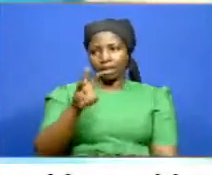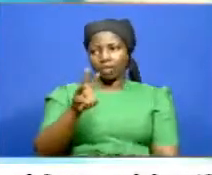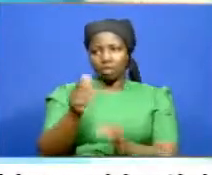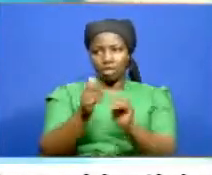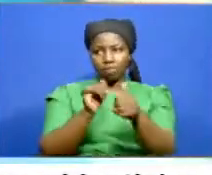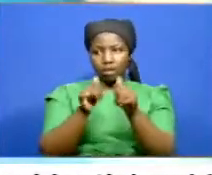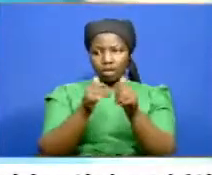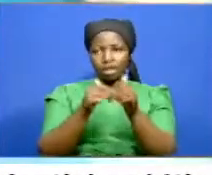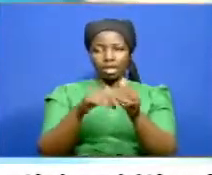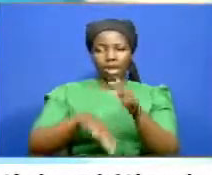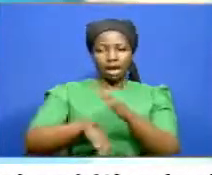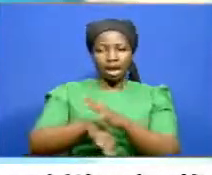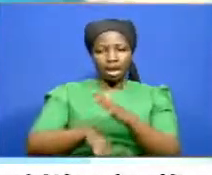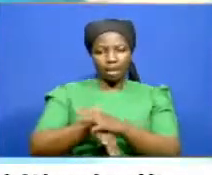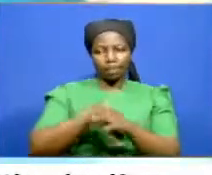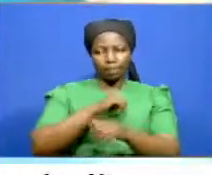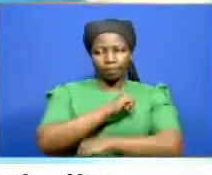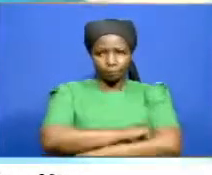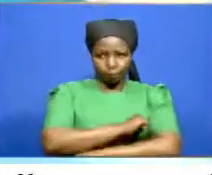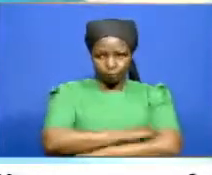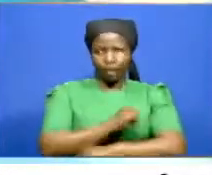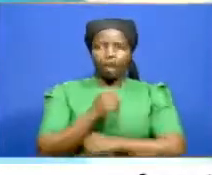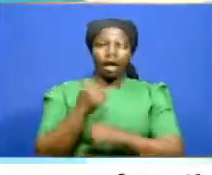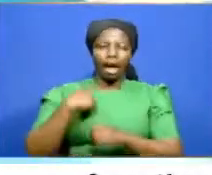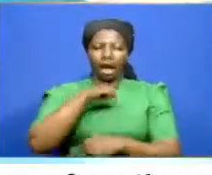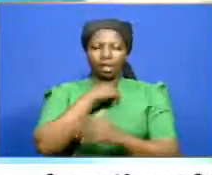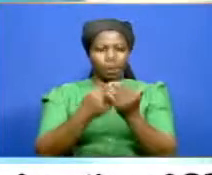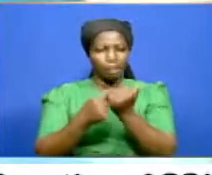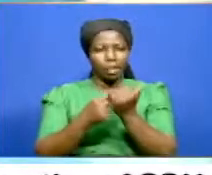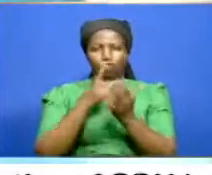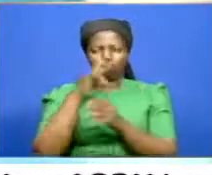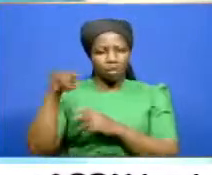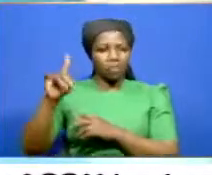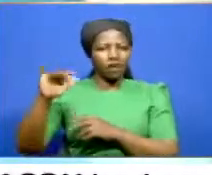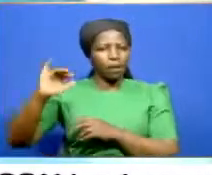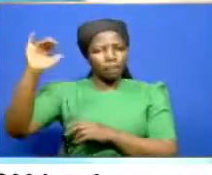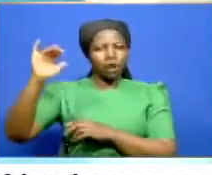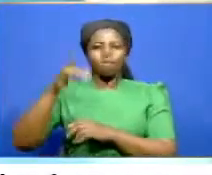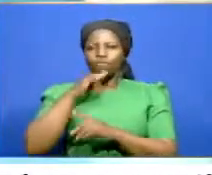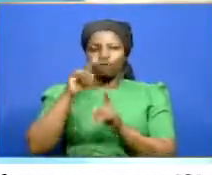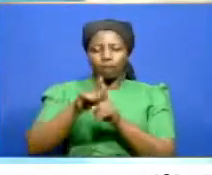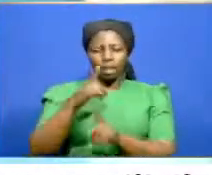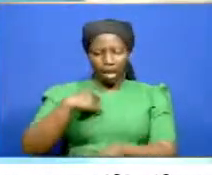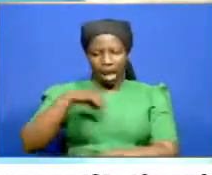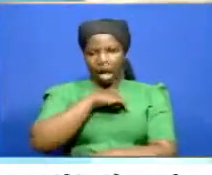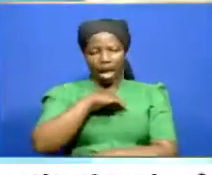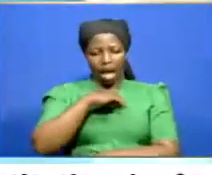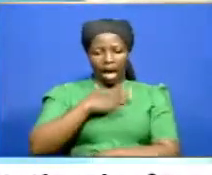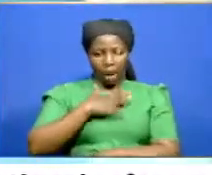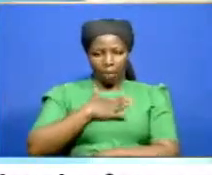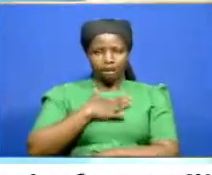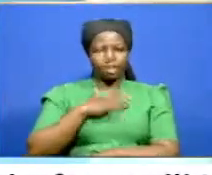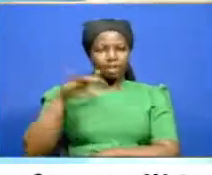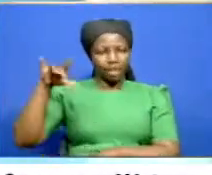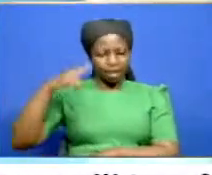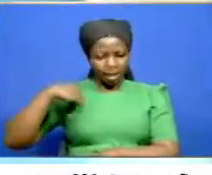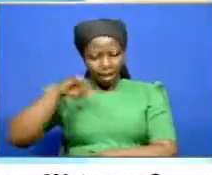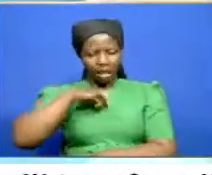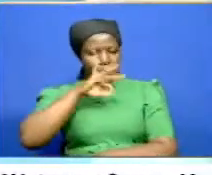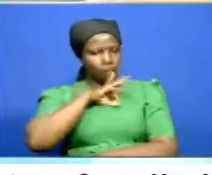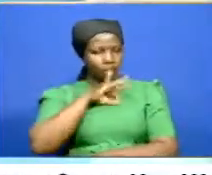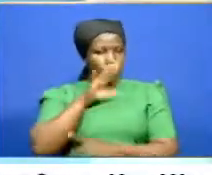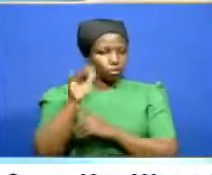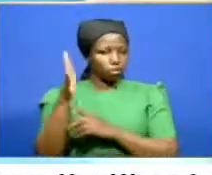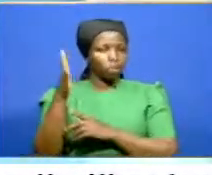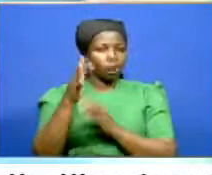partners to them. Like, they are our big brothers. So we also stand to benefit from them being our big brothers. And if you look at clubs like Manchester City, you know, Man